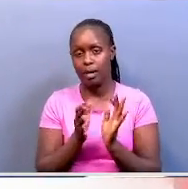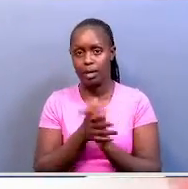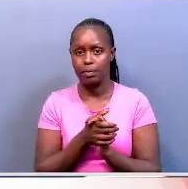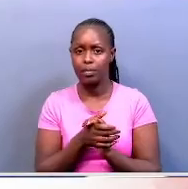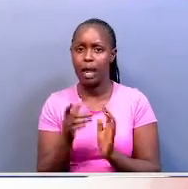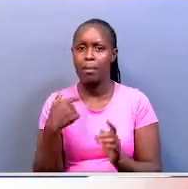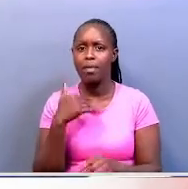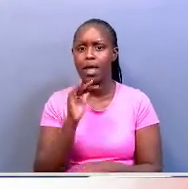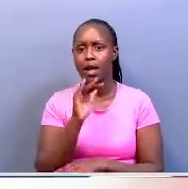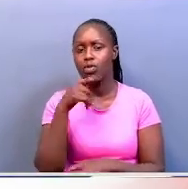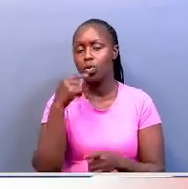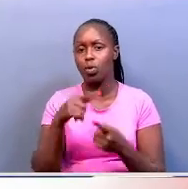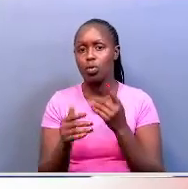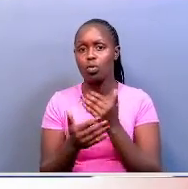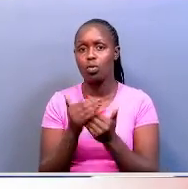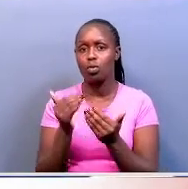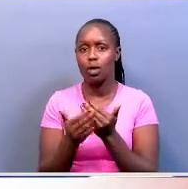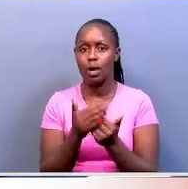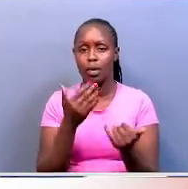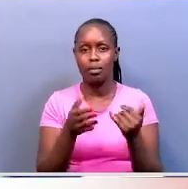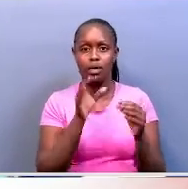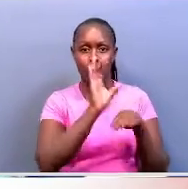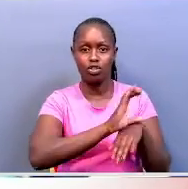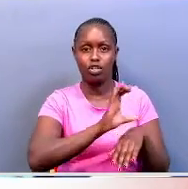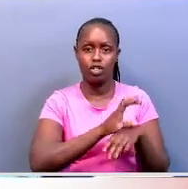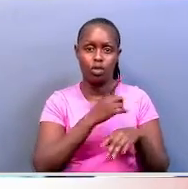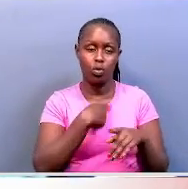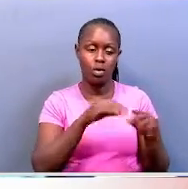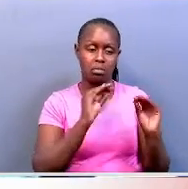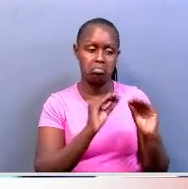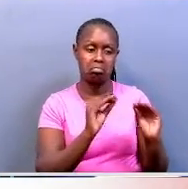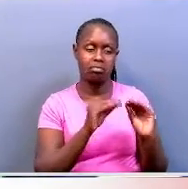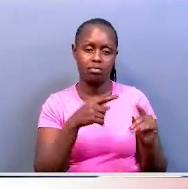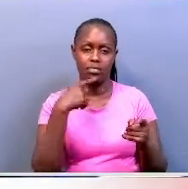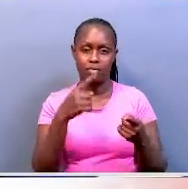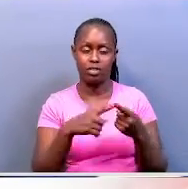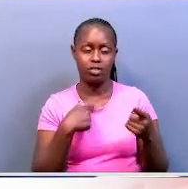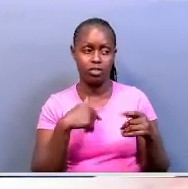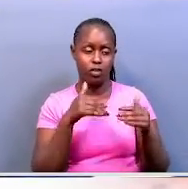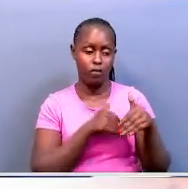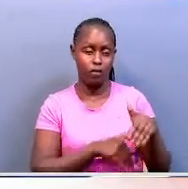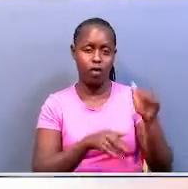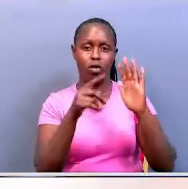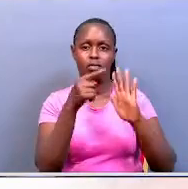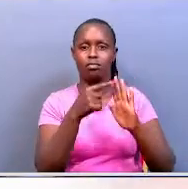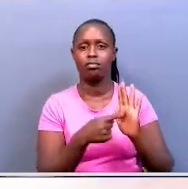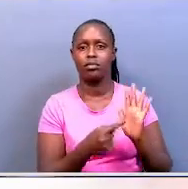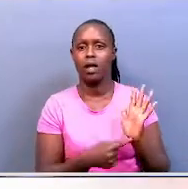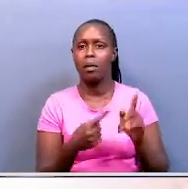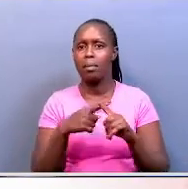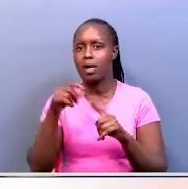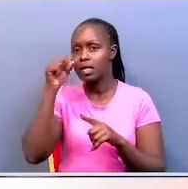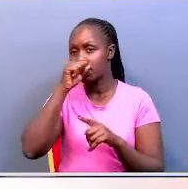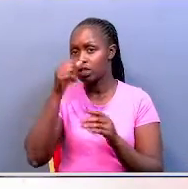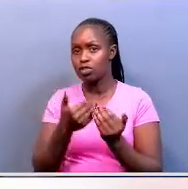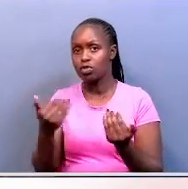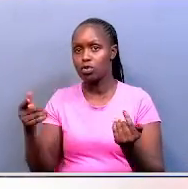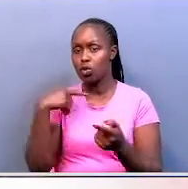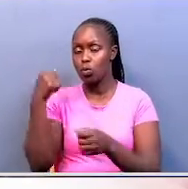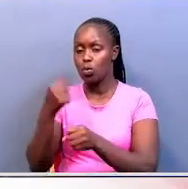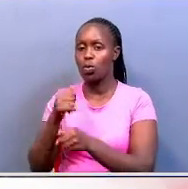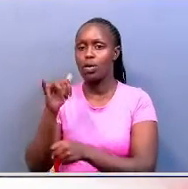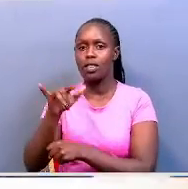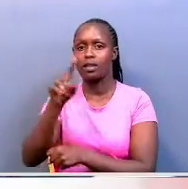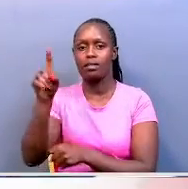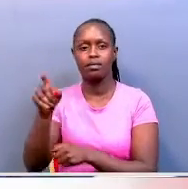Kama sasa hapa kanisani tunalea watoto wetu, tunawambia haya ndiyo maandili mema. Wale ni nani ambaye anawafundisha maandili mema. So as a church we are coming in and